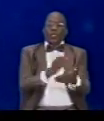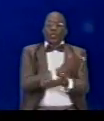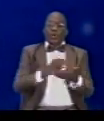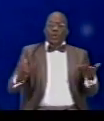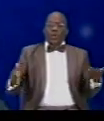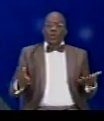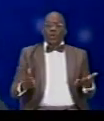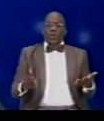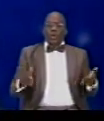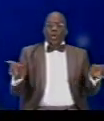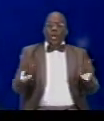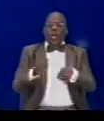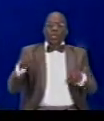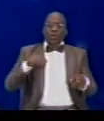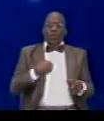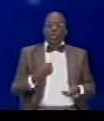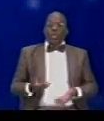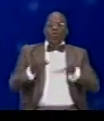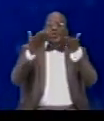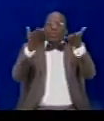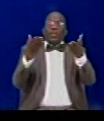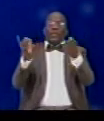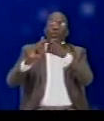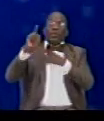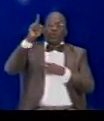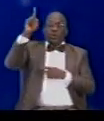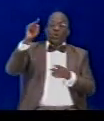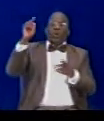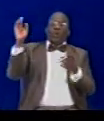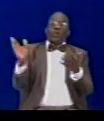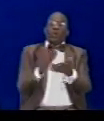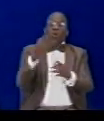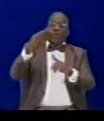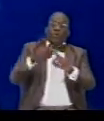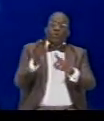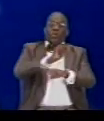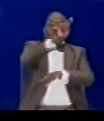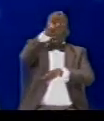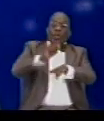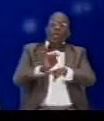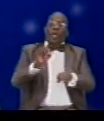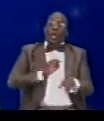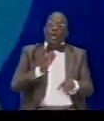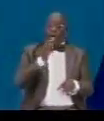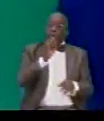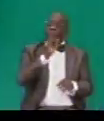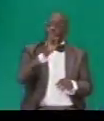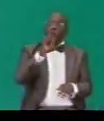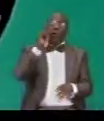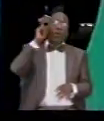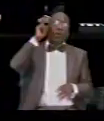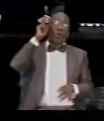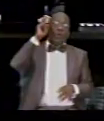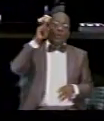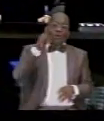fulfillment as we present to you songs from the nations. I'm sure you will be blessed.